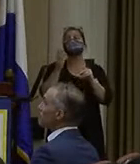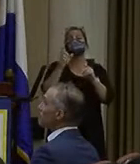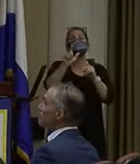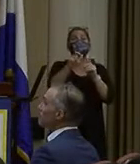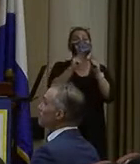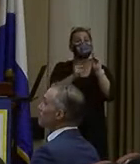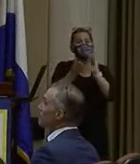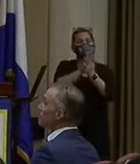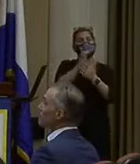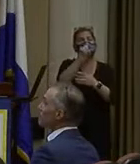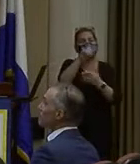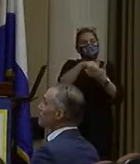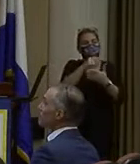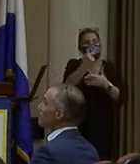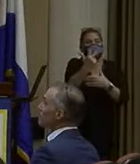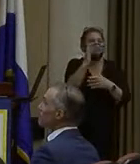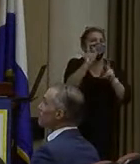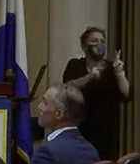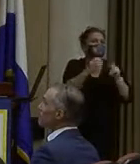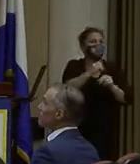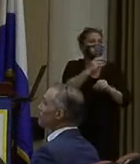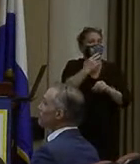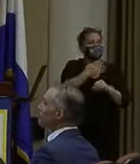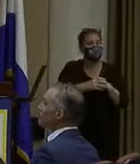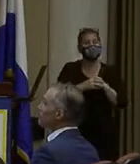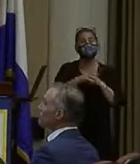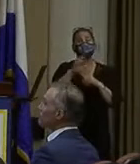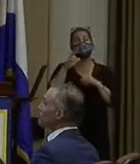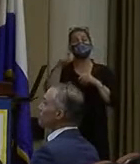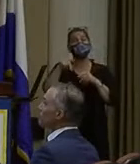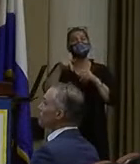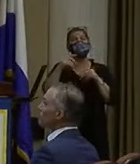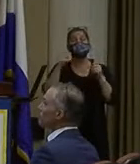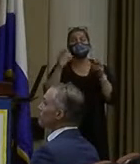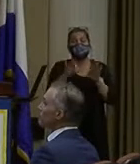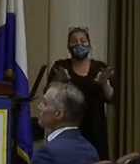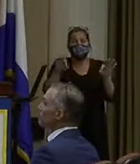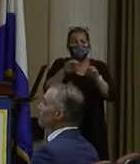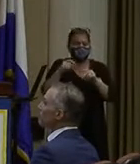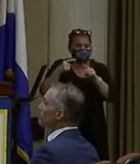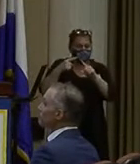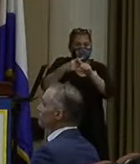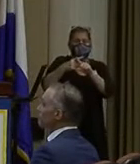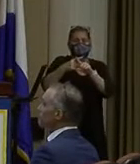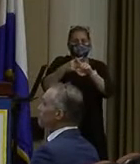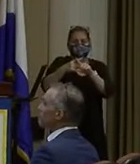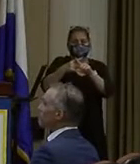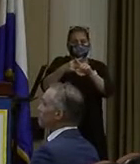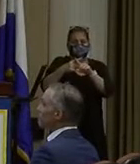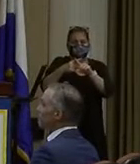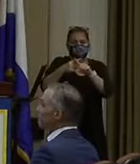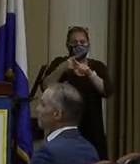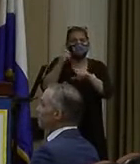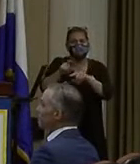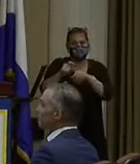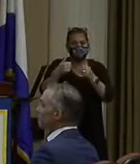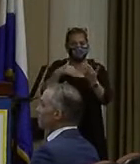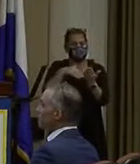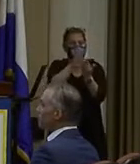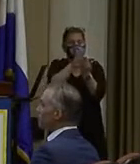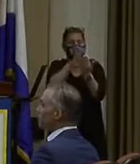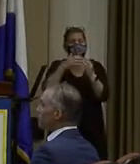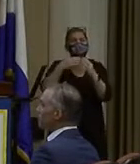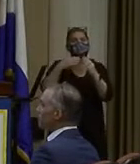in 3. We are at a critical crossroads. Society needs to prepare for the challenges and the opportunities that